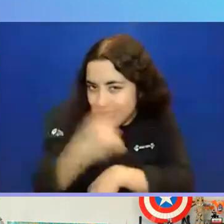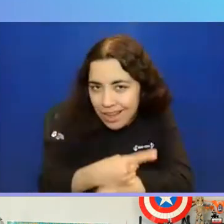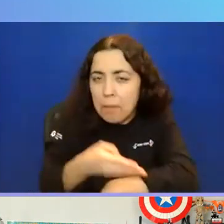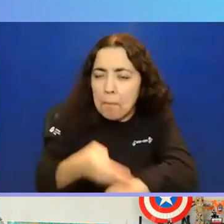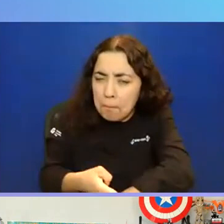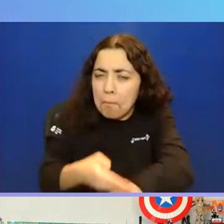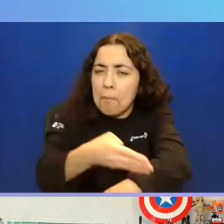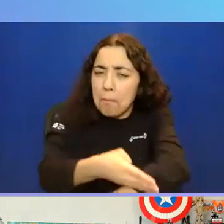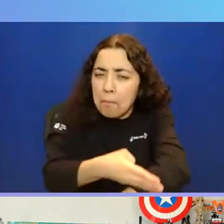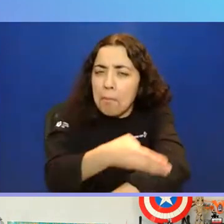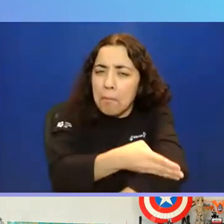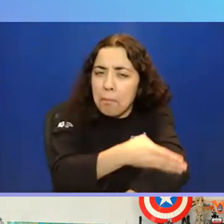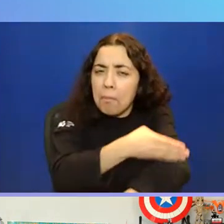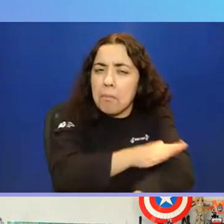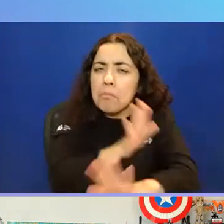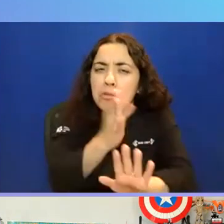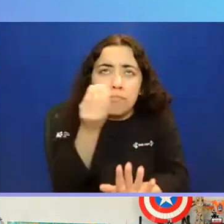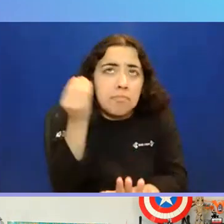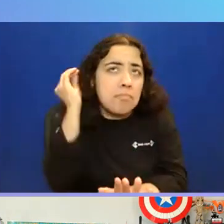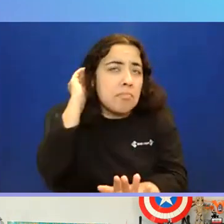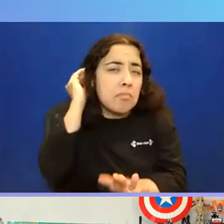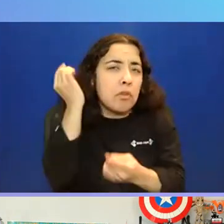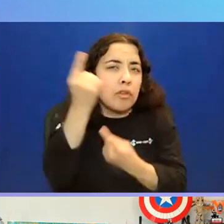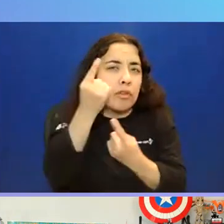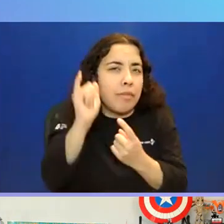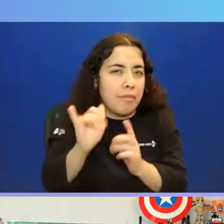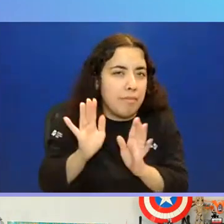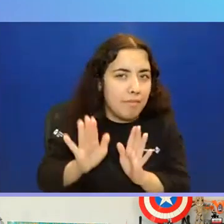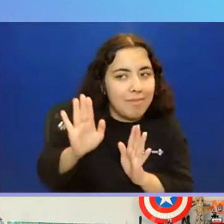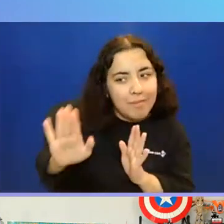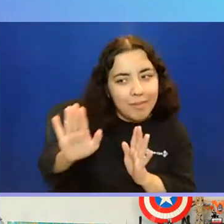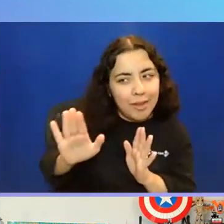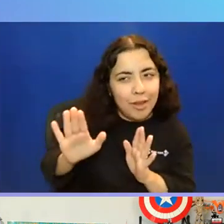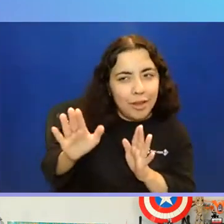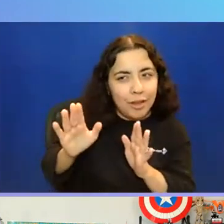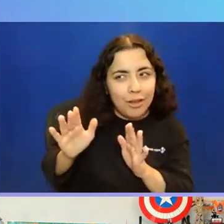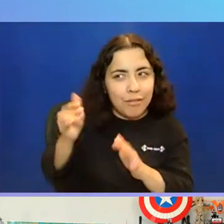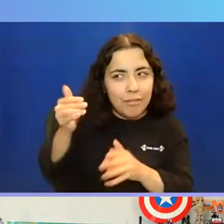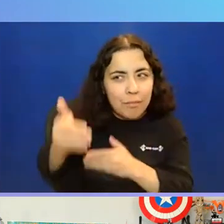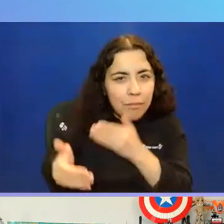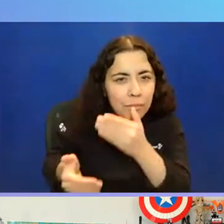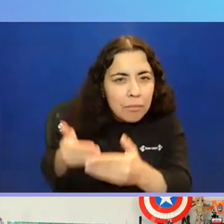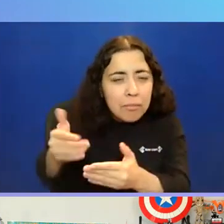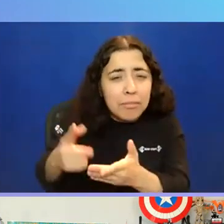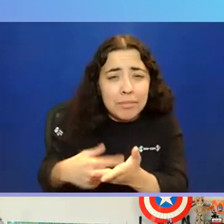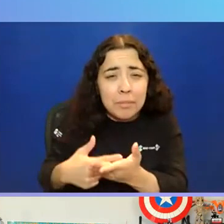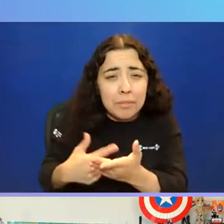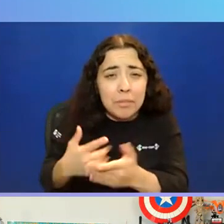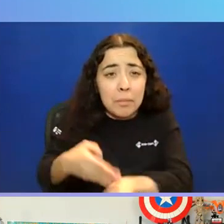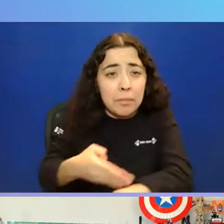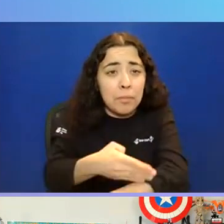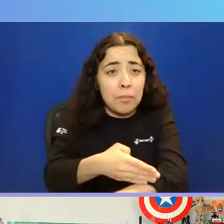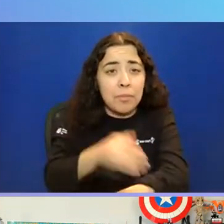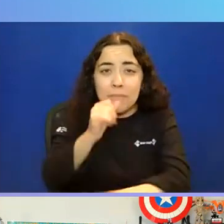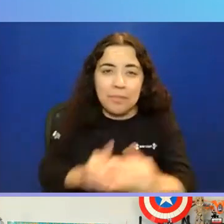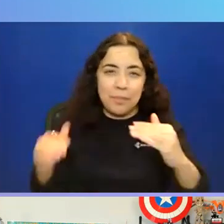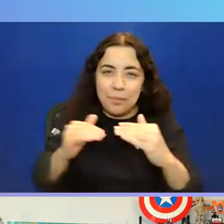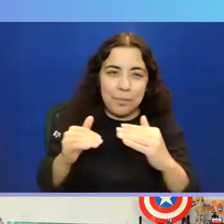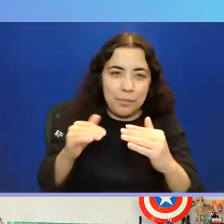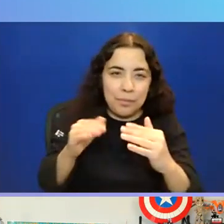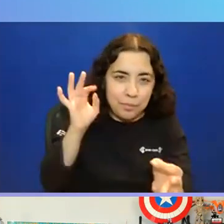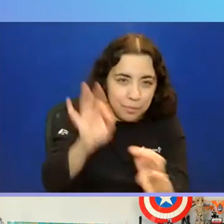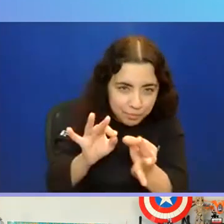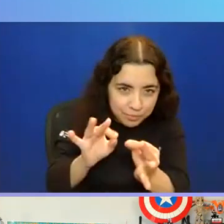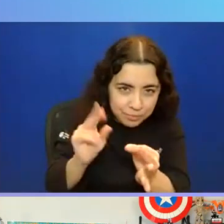so be mindful that sometimes progress is a conflict of perfection here, right? And so getting